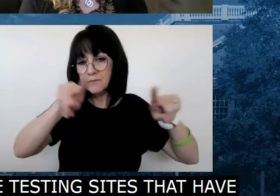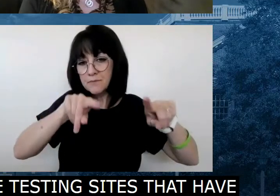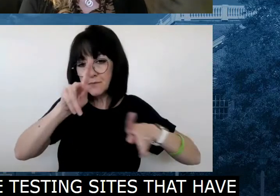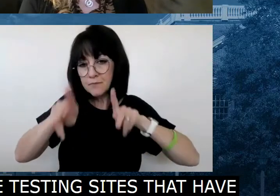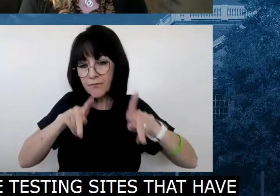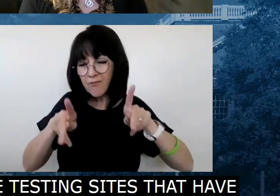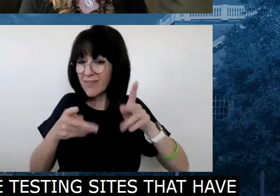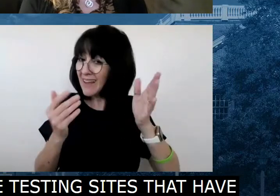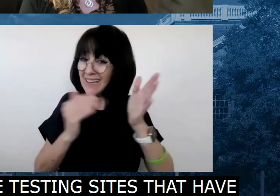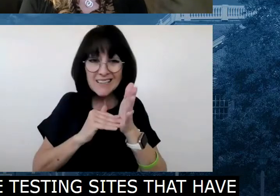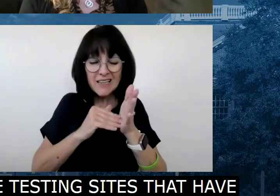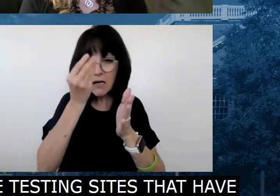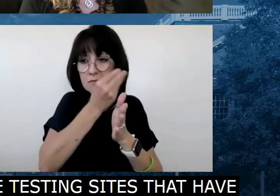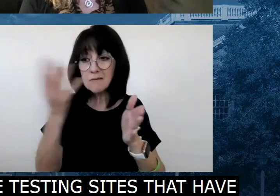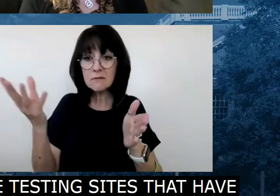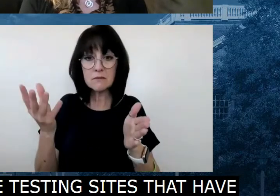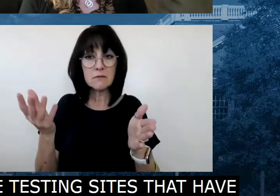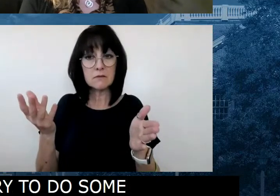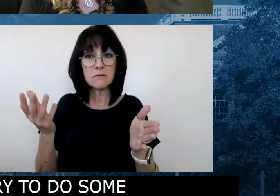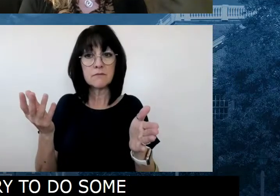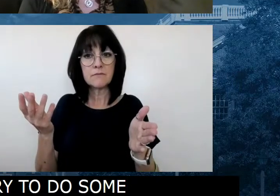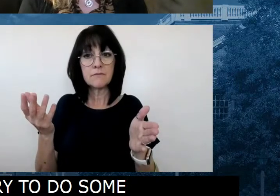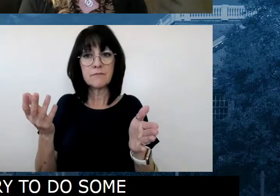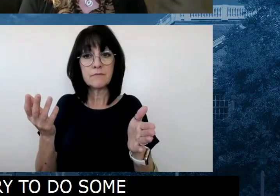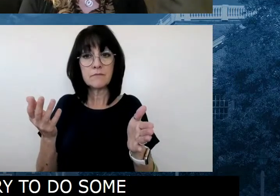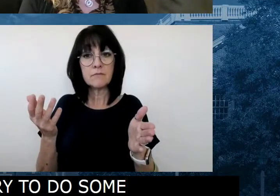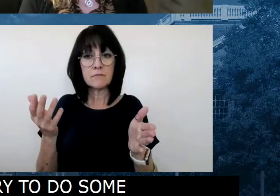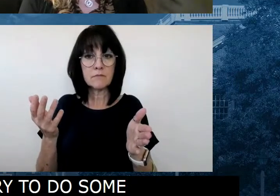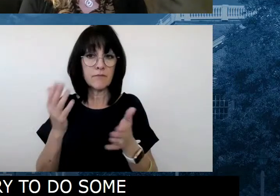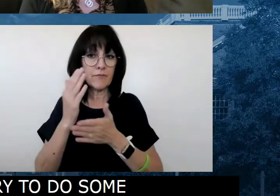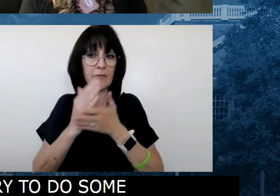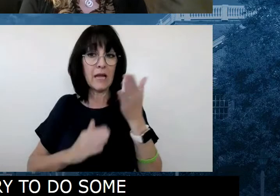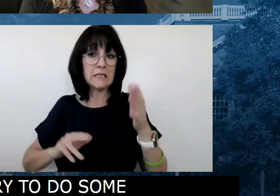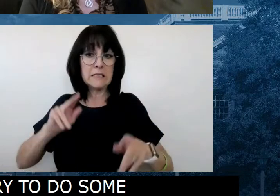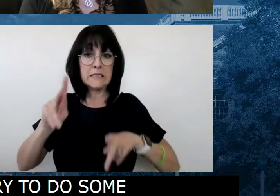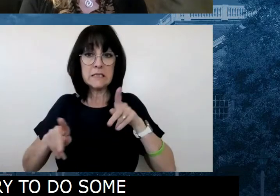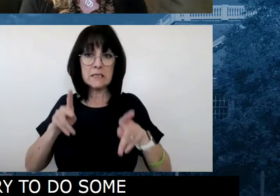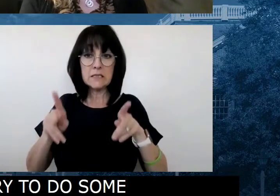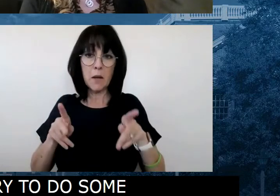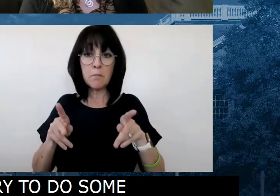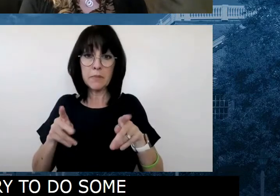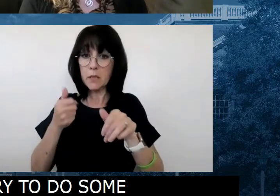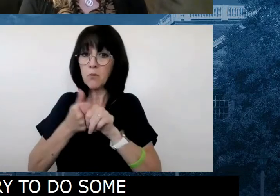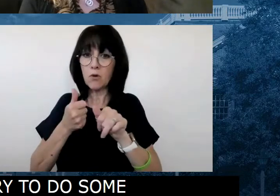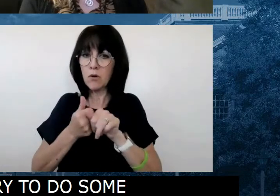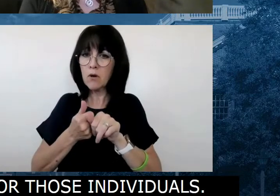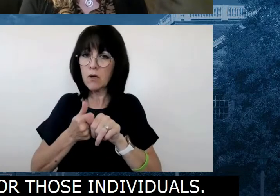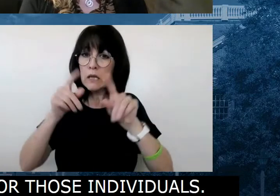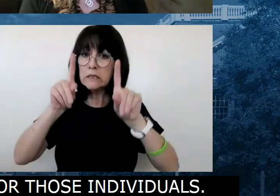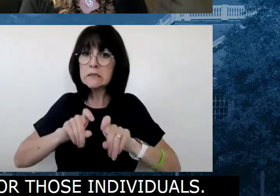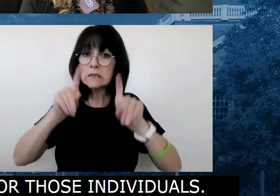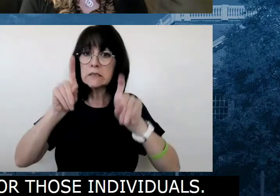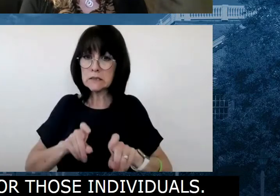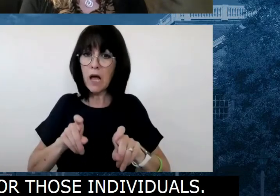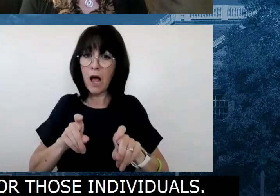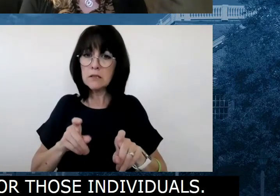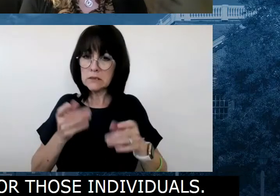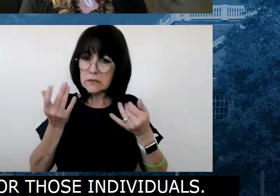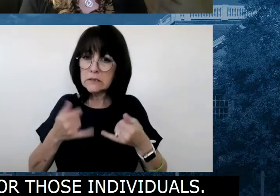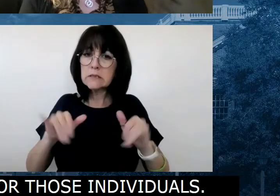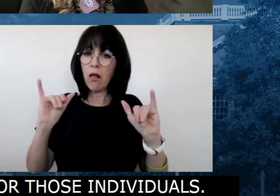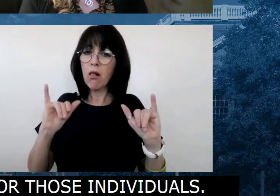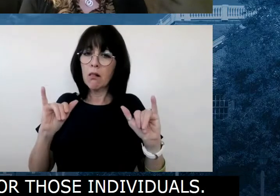we know there are a lot of people that are getting tested even though they've been vaccinated. We've got questions, hey, am I going to show a positive if I